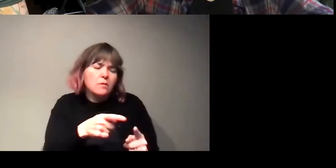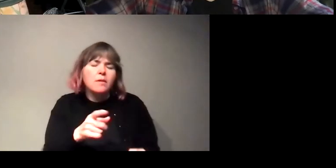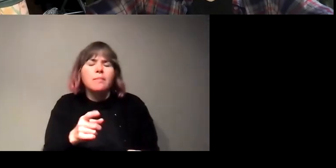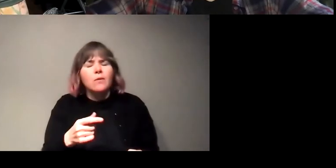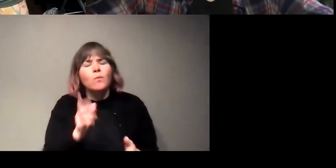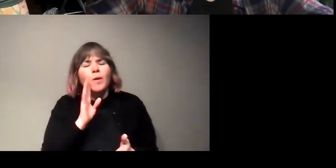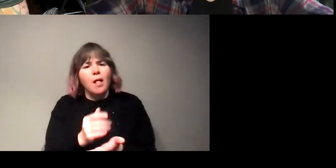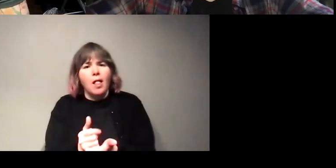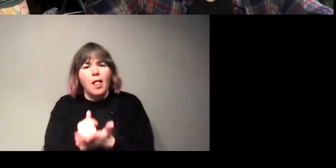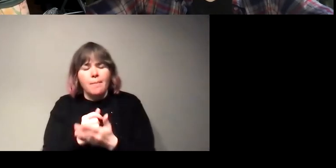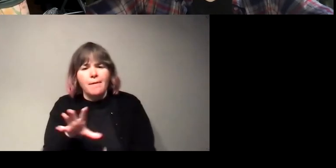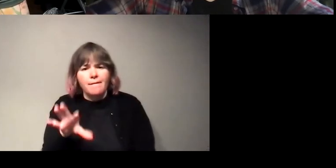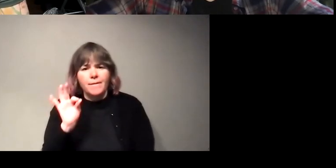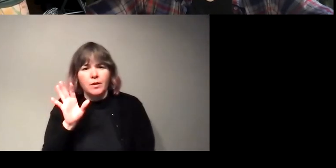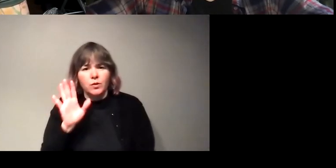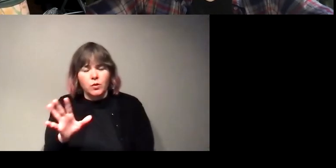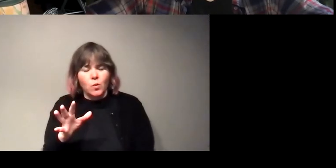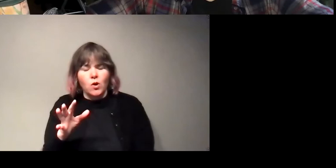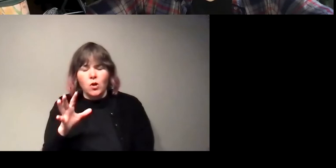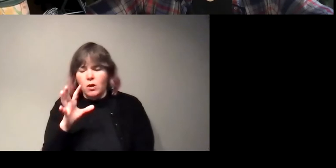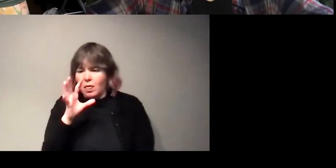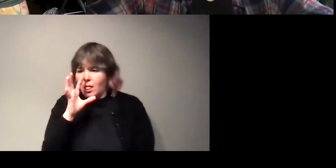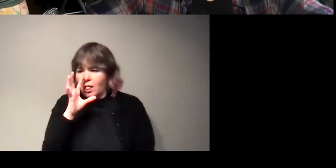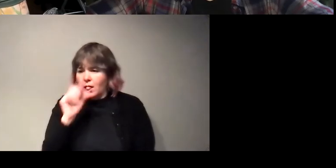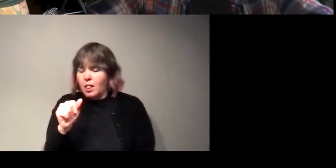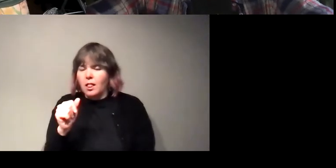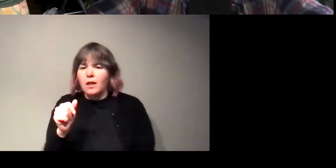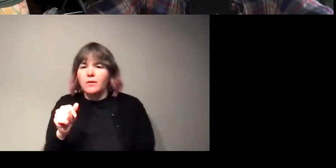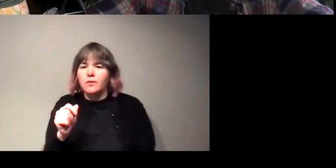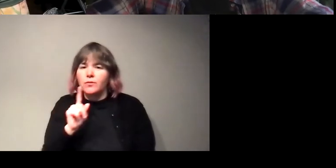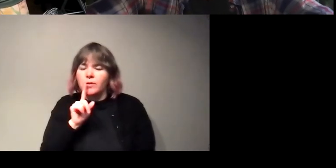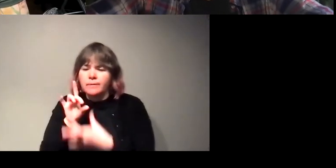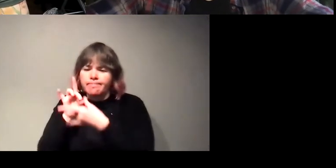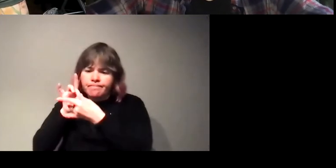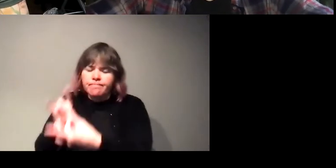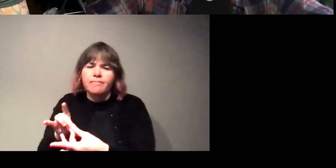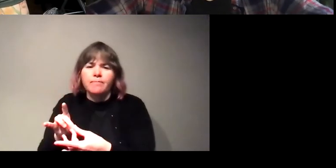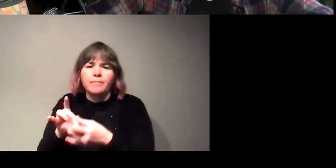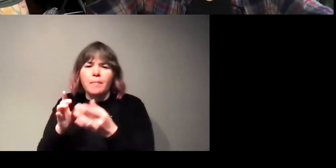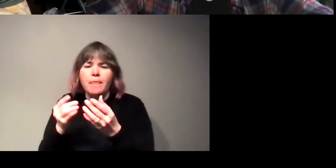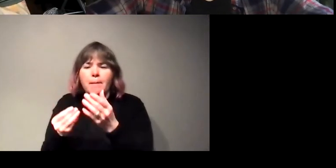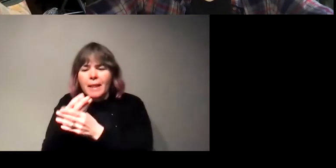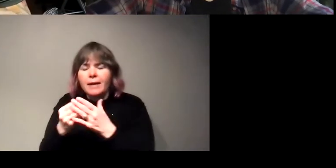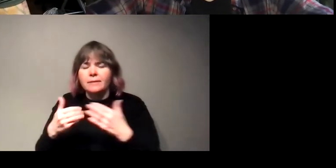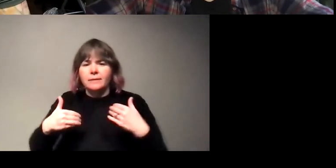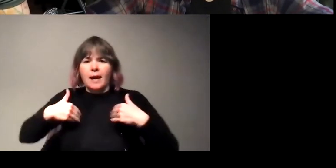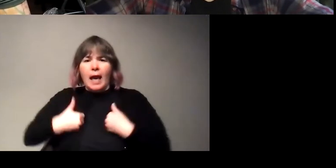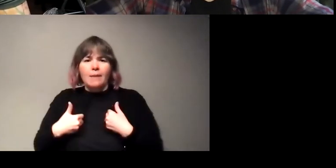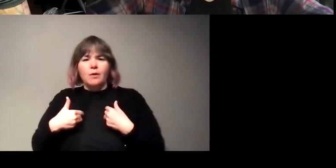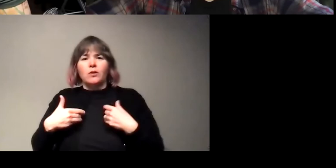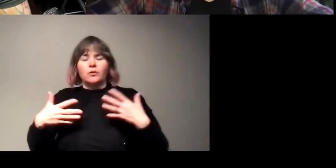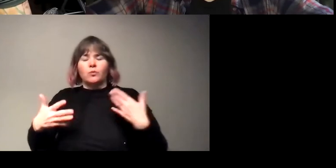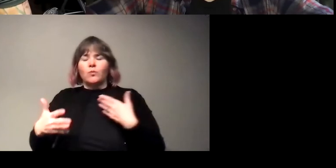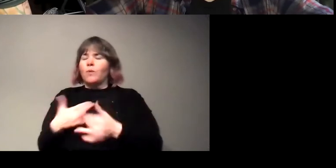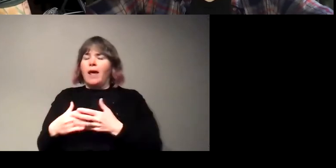of find your landscape that speaks to you and what plants or animals or, you know, whoever.